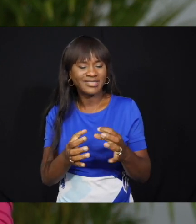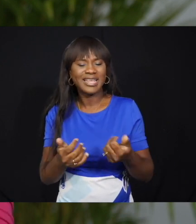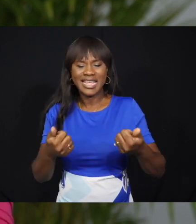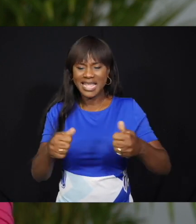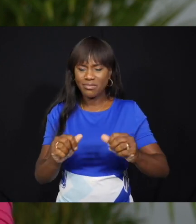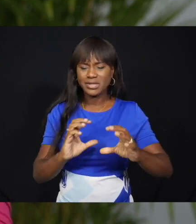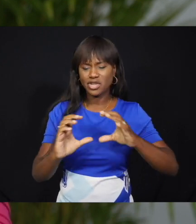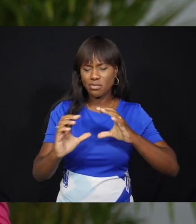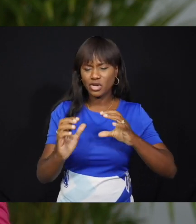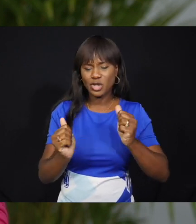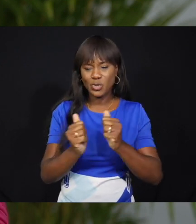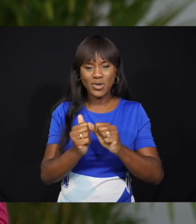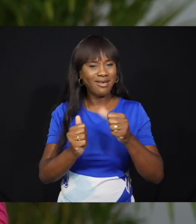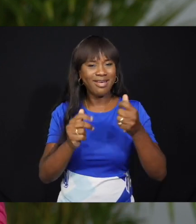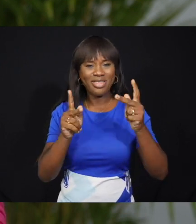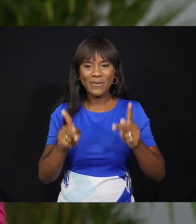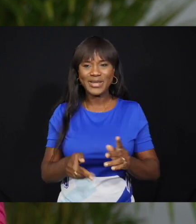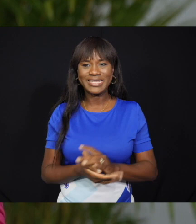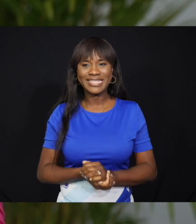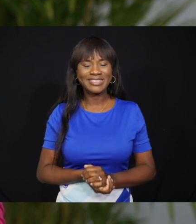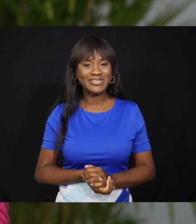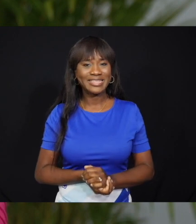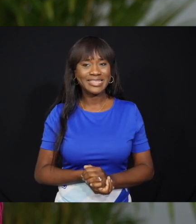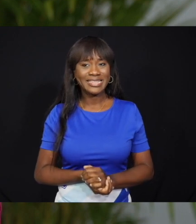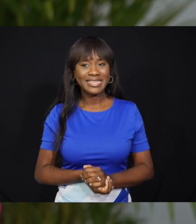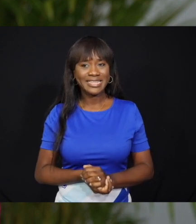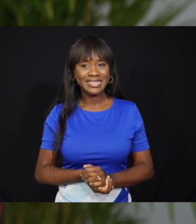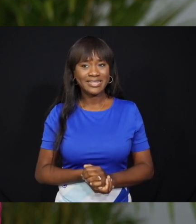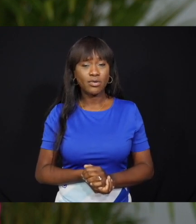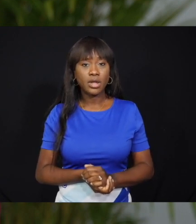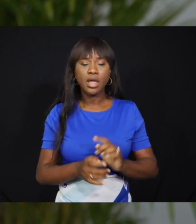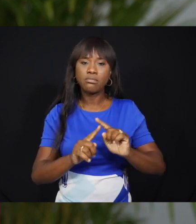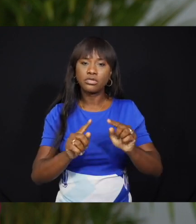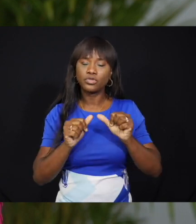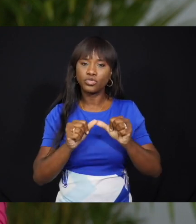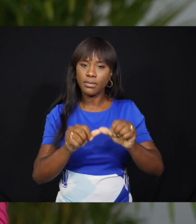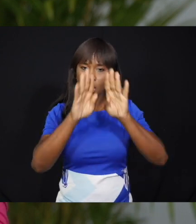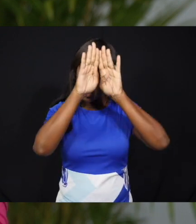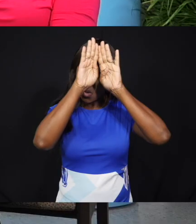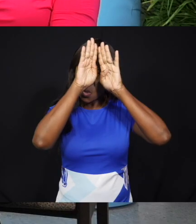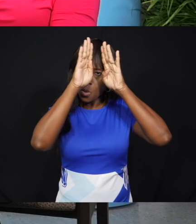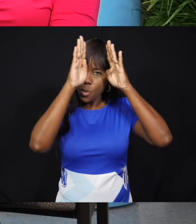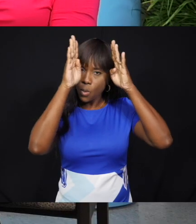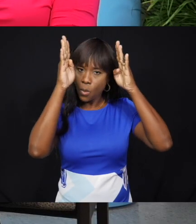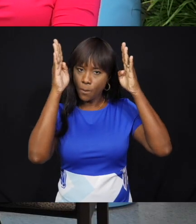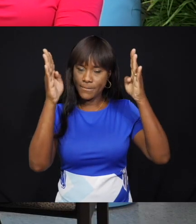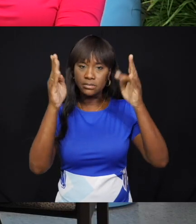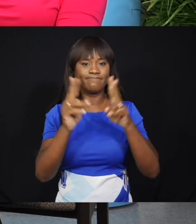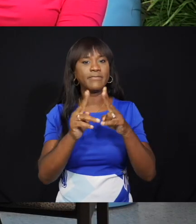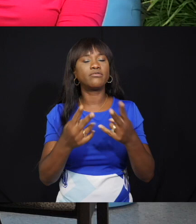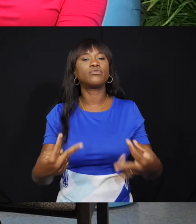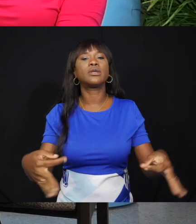that question of being separate and alone is shortened, is narrowed, the gap comes down a bit.